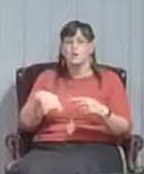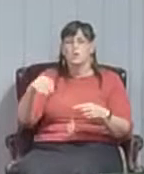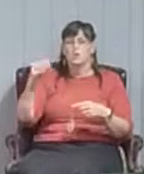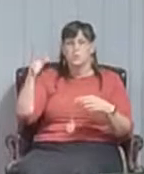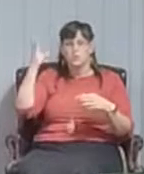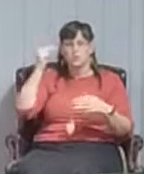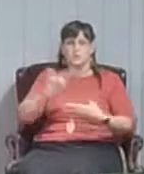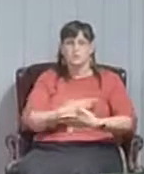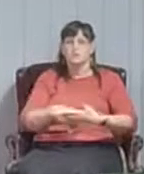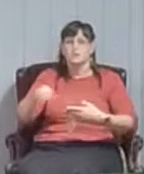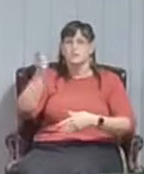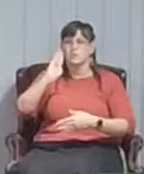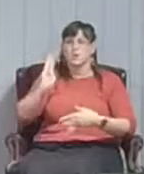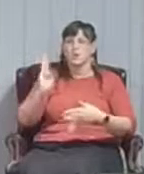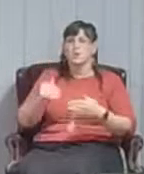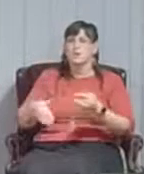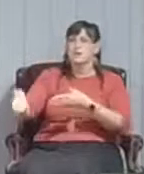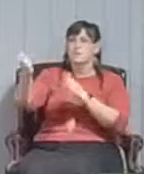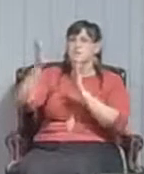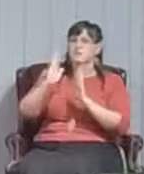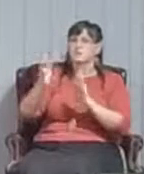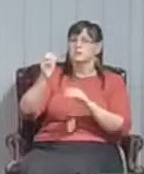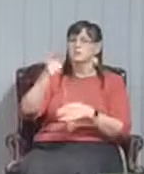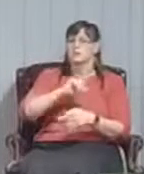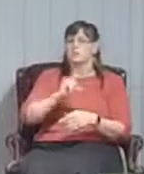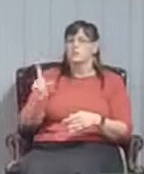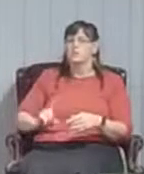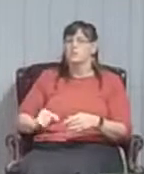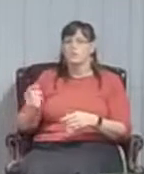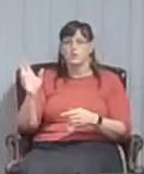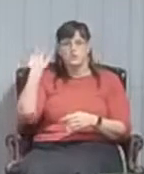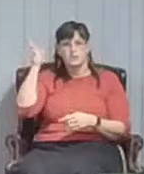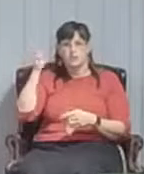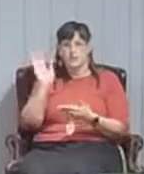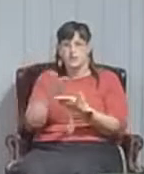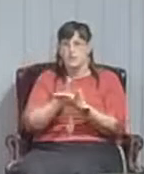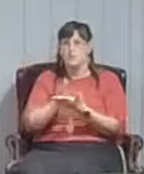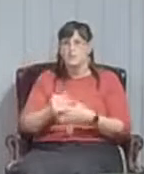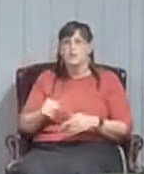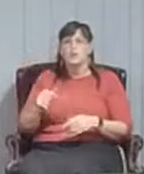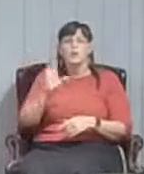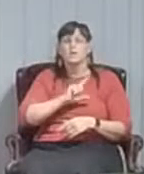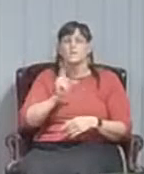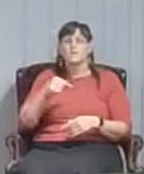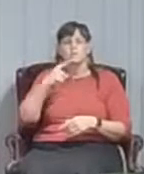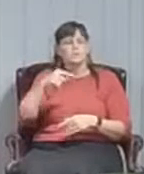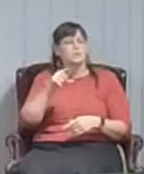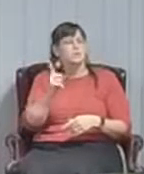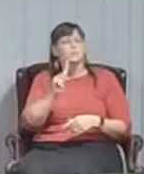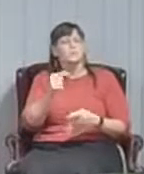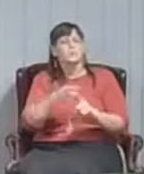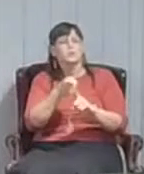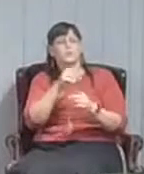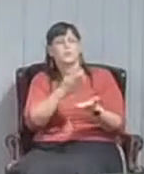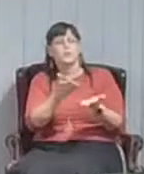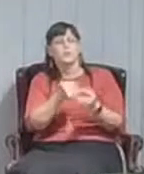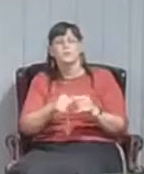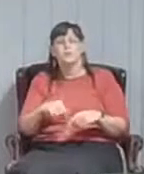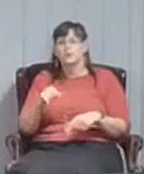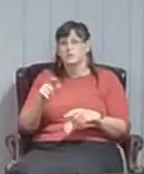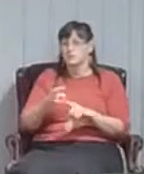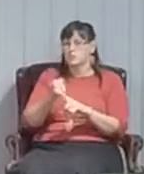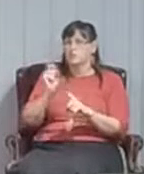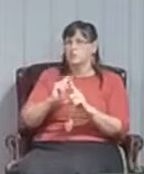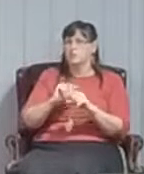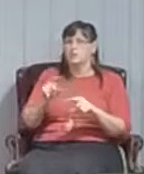present themselves before the Lord, and Satan came also among them. And the Lord said unto Satan, whence comest thou? Then Satan answered the Lord and said, from